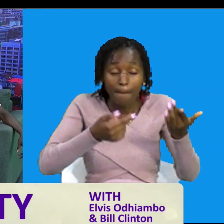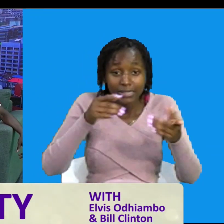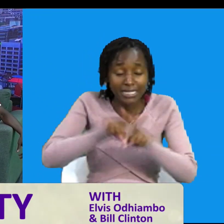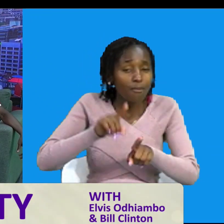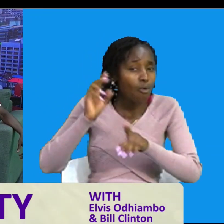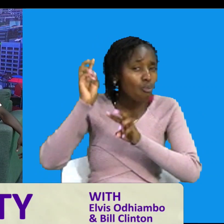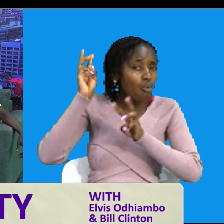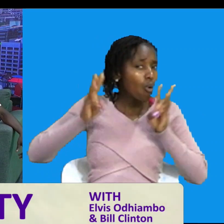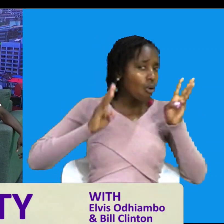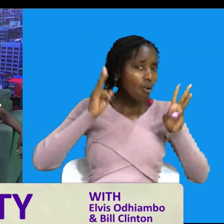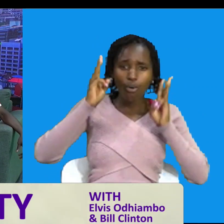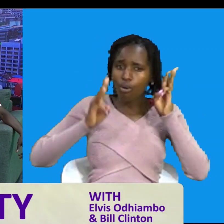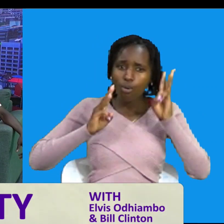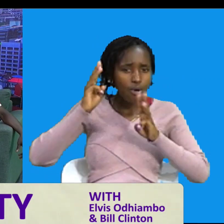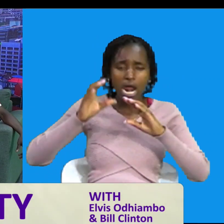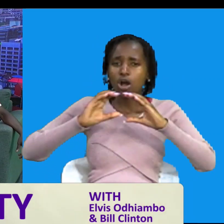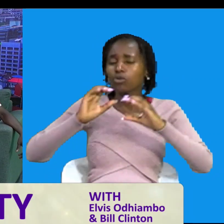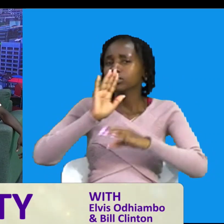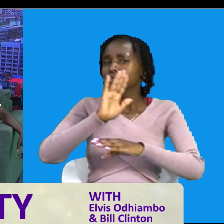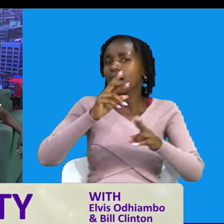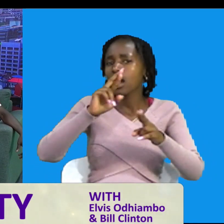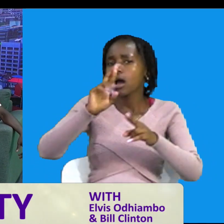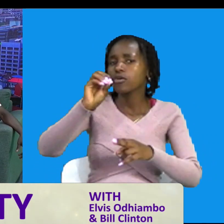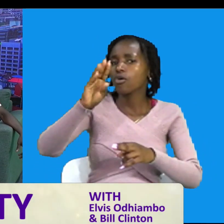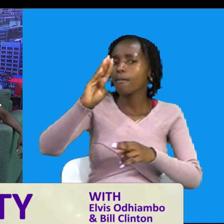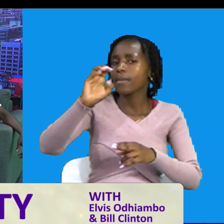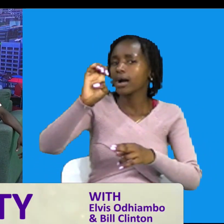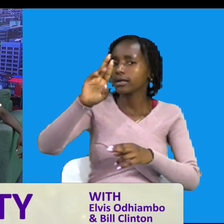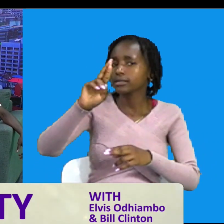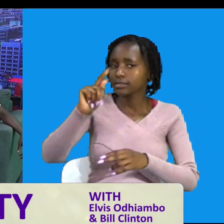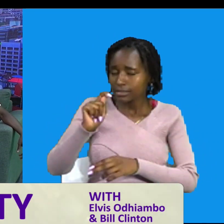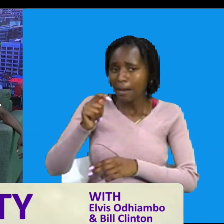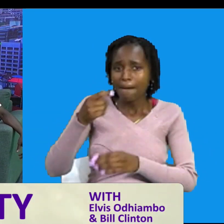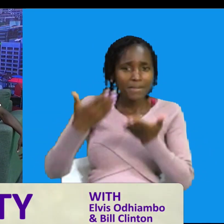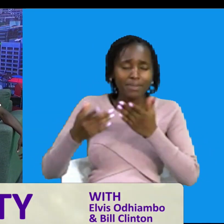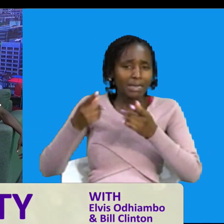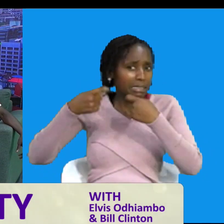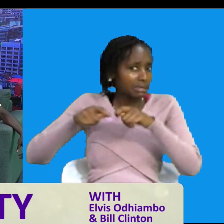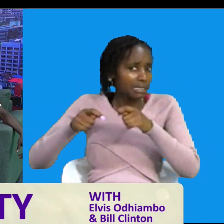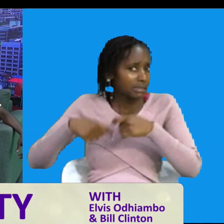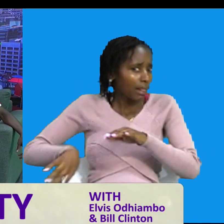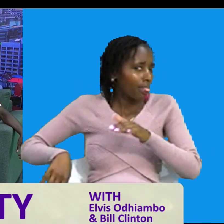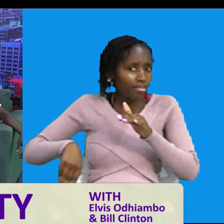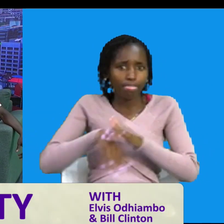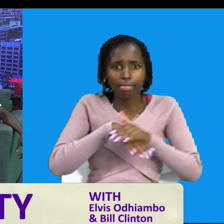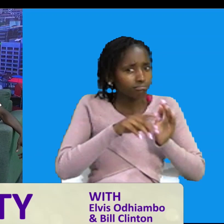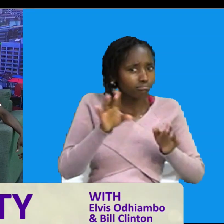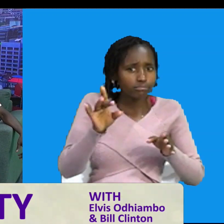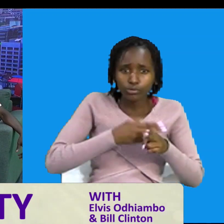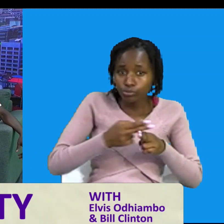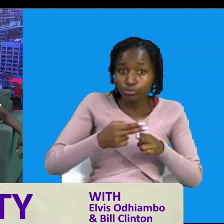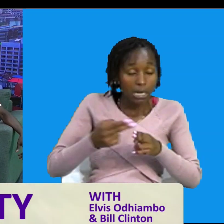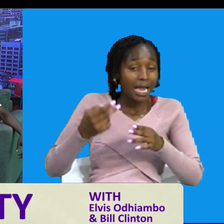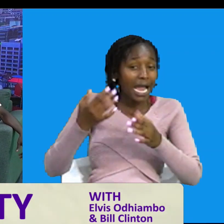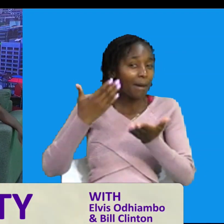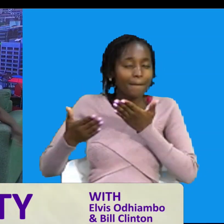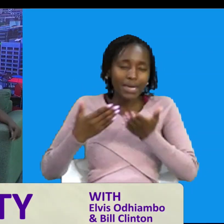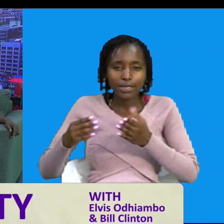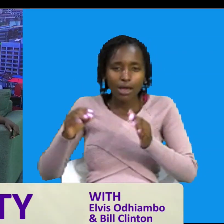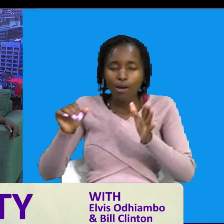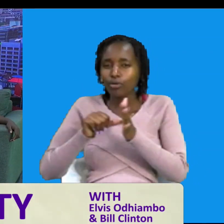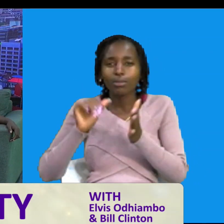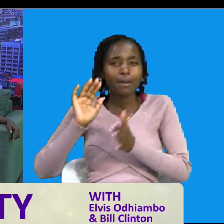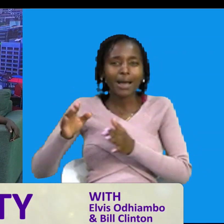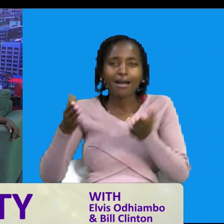that their coach Robert Matano might be on his way really soon, or their troubles will come to pass and I will